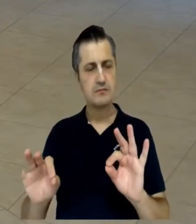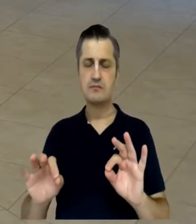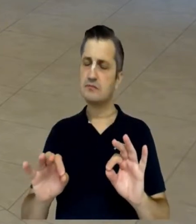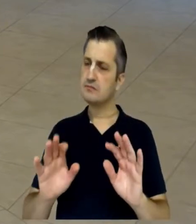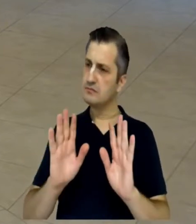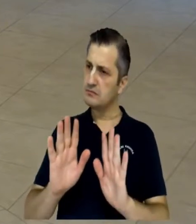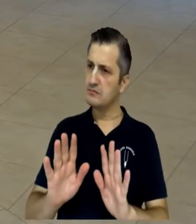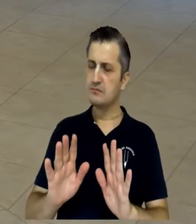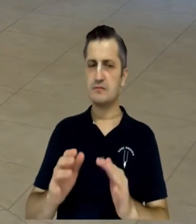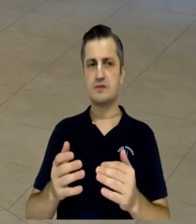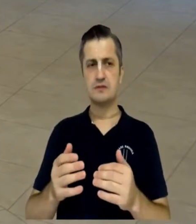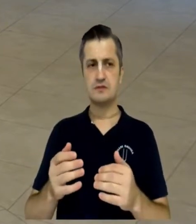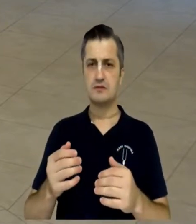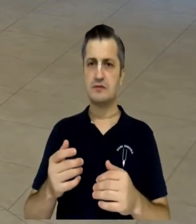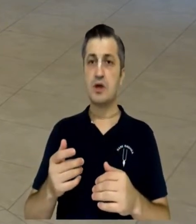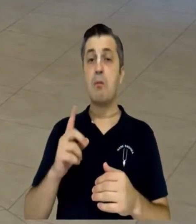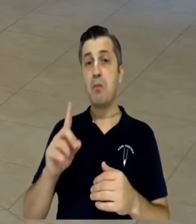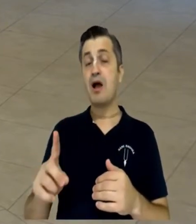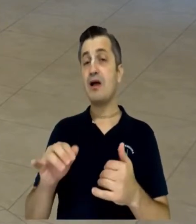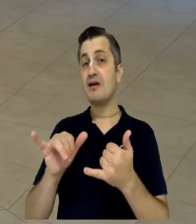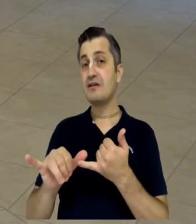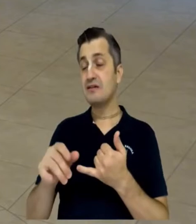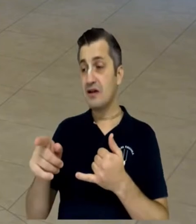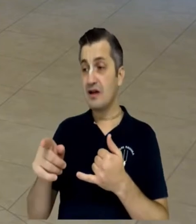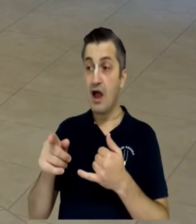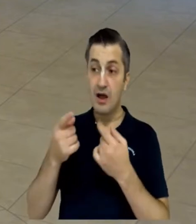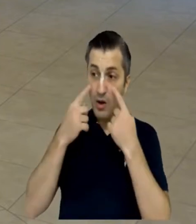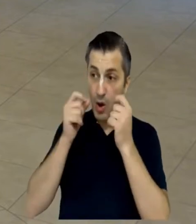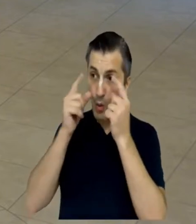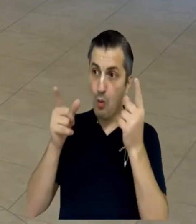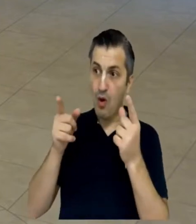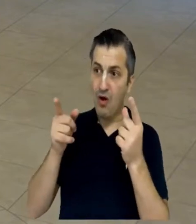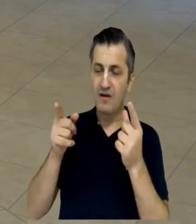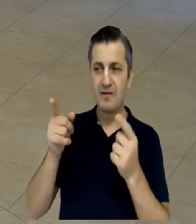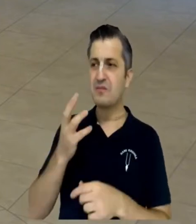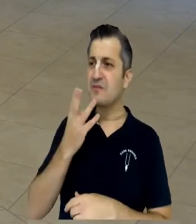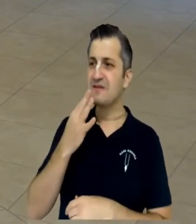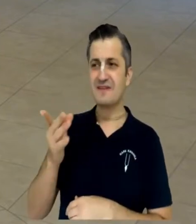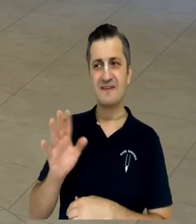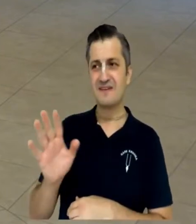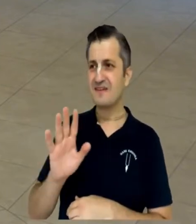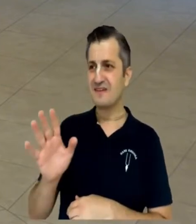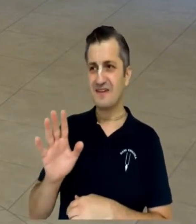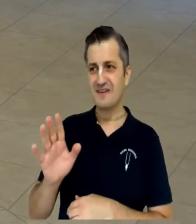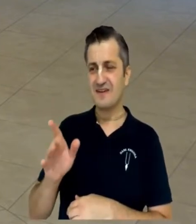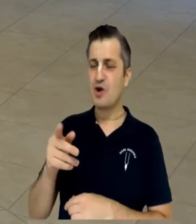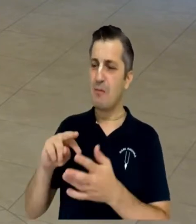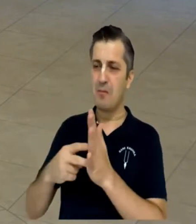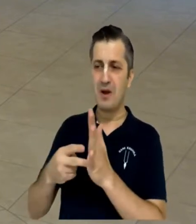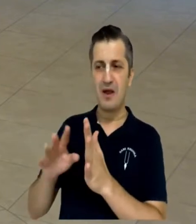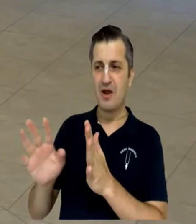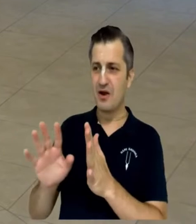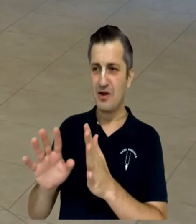Gita could ultimately come to fruition. So this mistake was, okay, I want to see these sides. Let me,